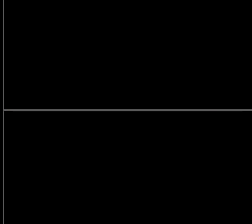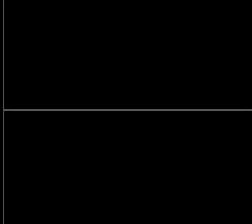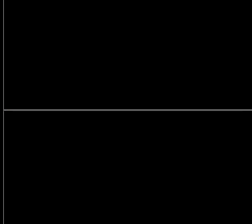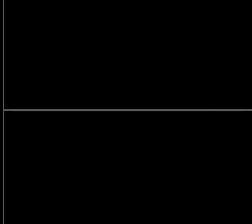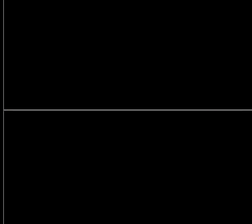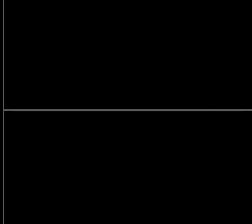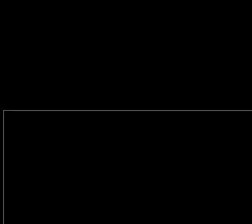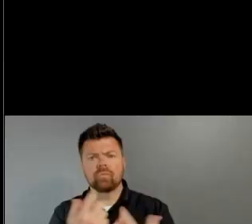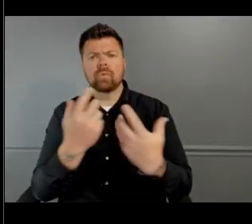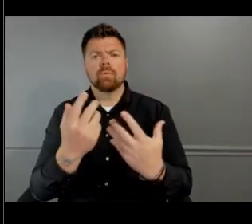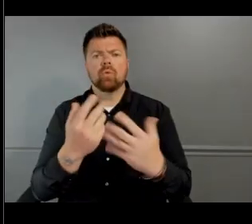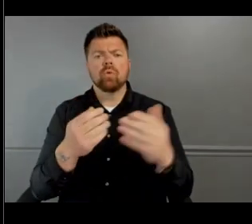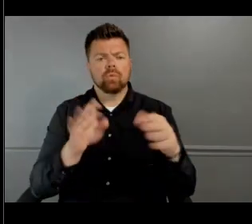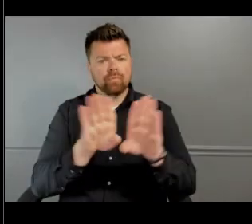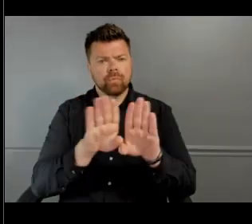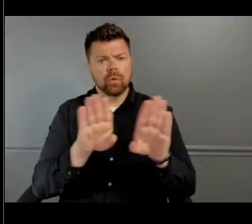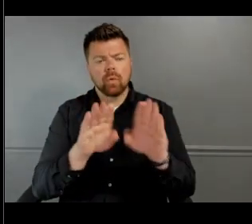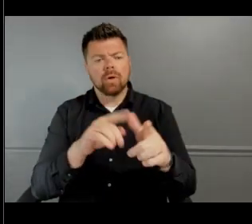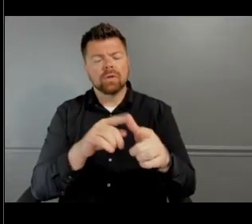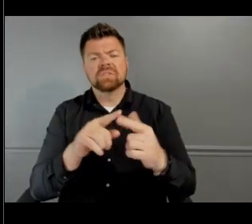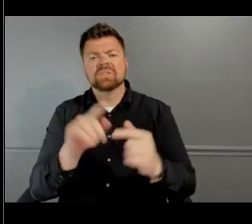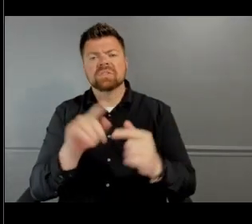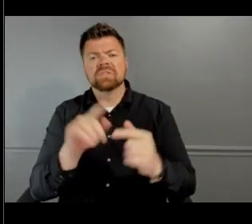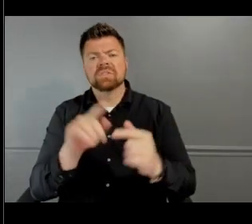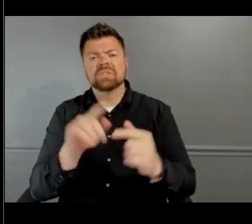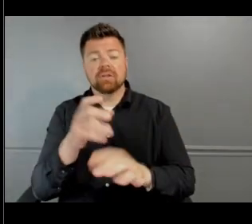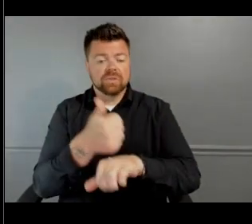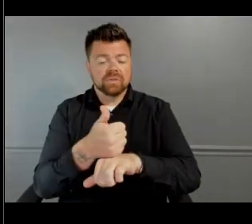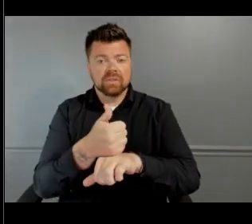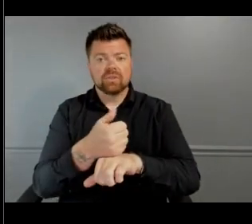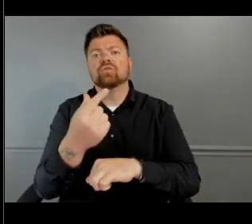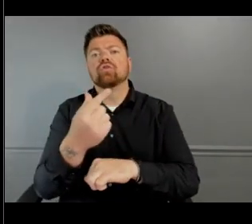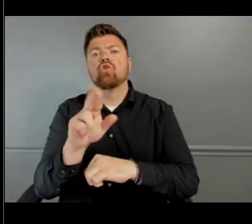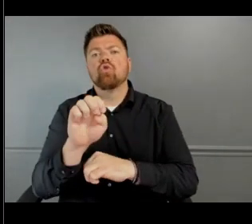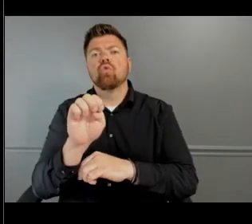in bathrooms for later installation of grab bars,